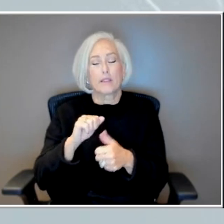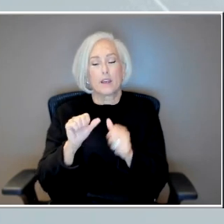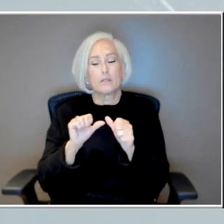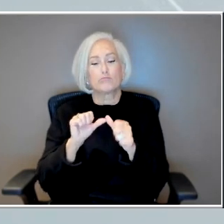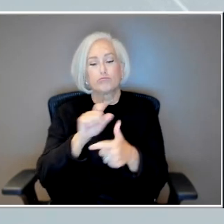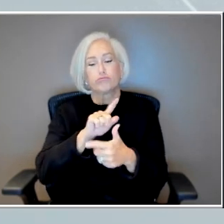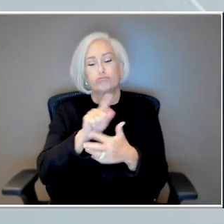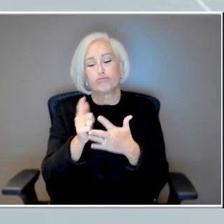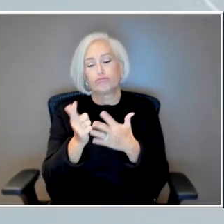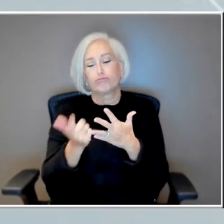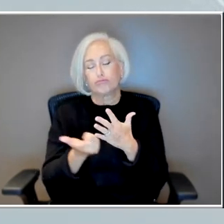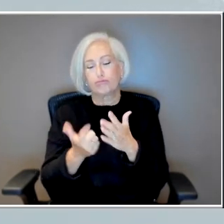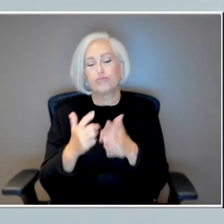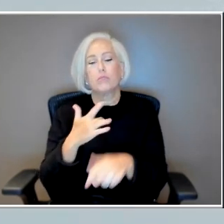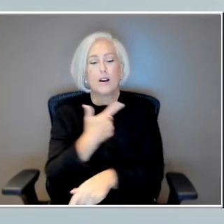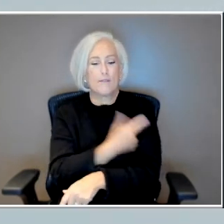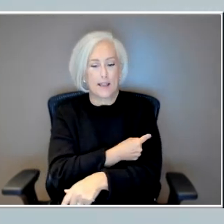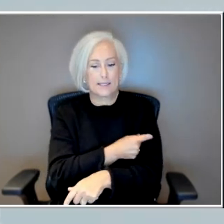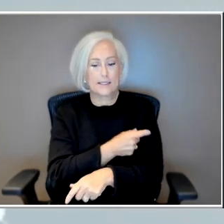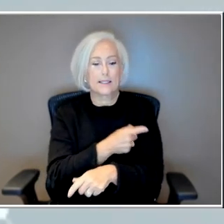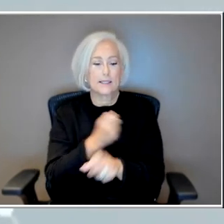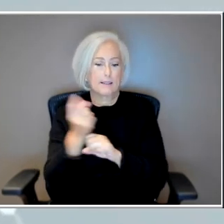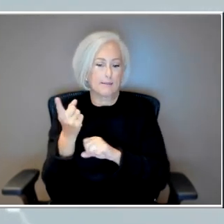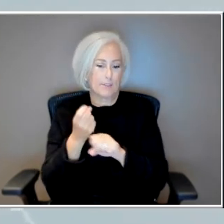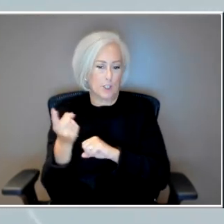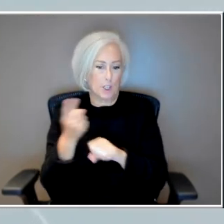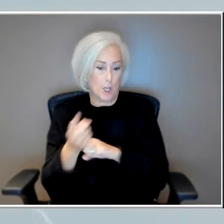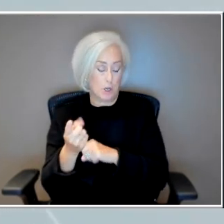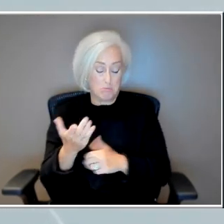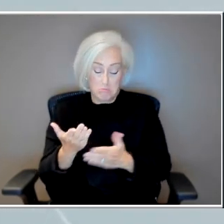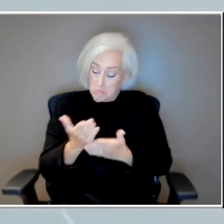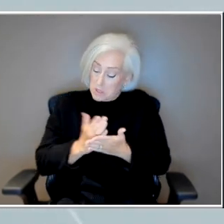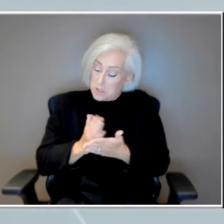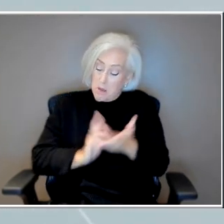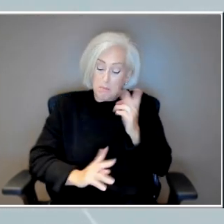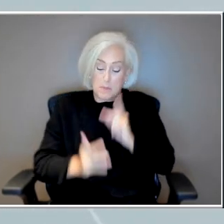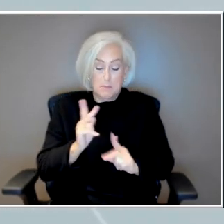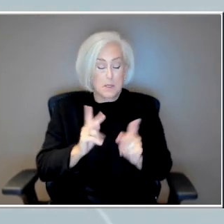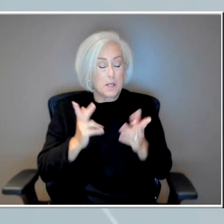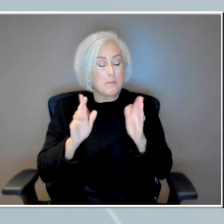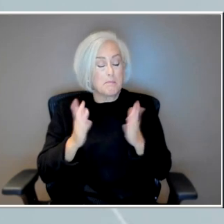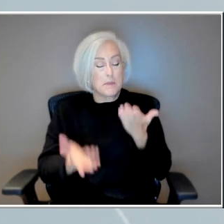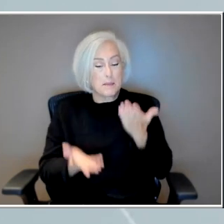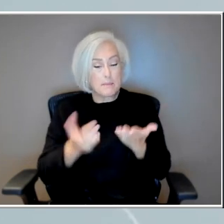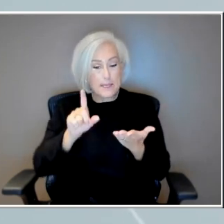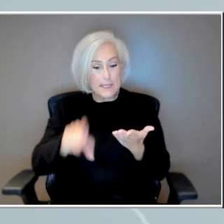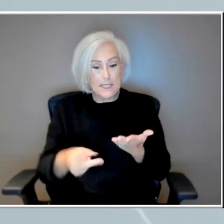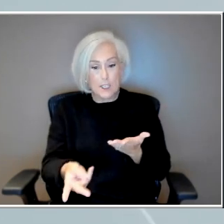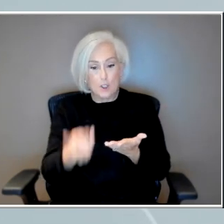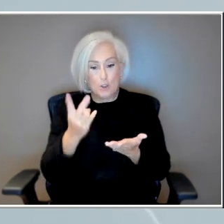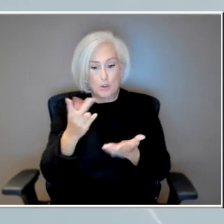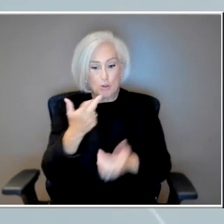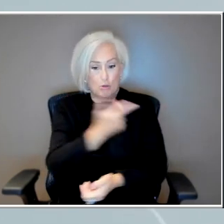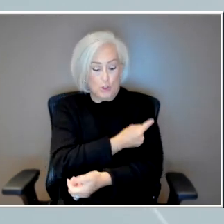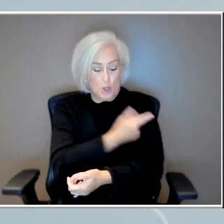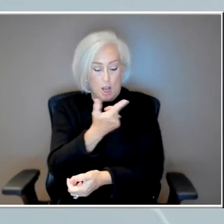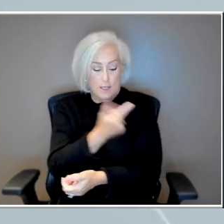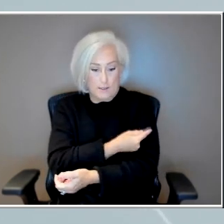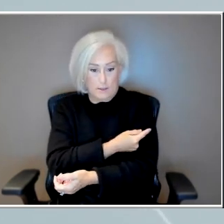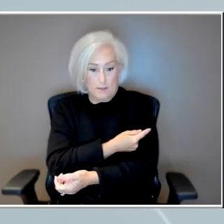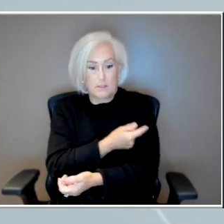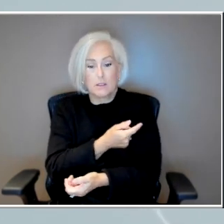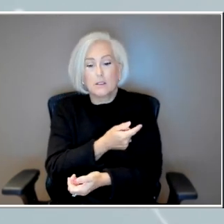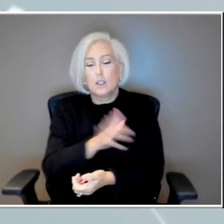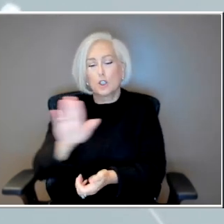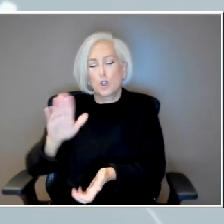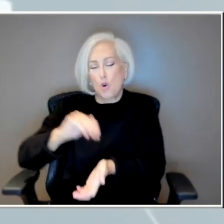certain immunocompromised people who may need 2 shots. That your physician will recommend that. So I would wait